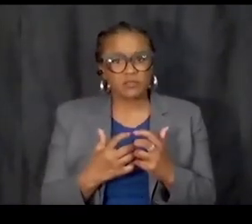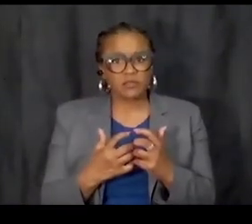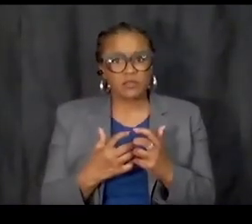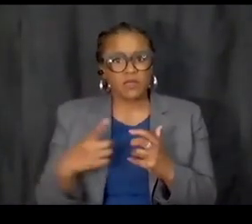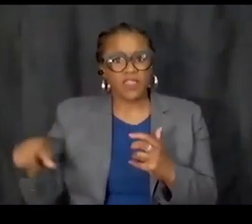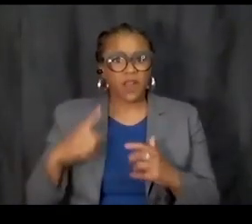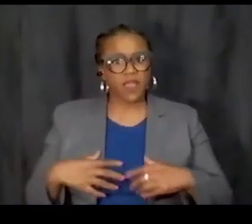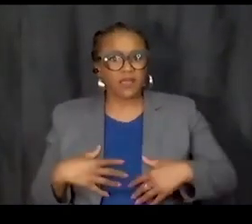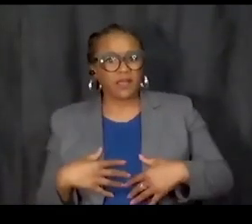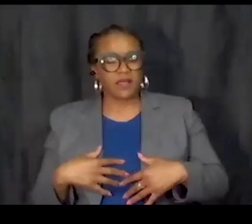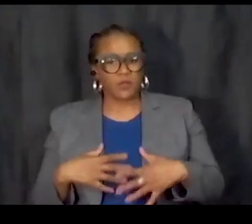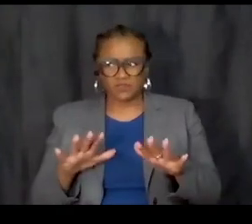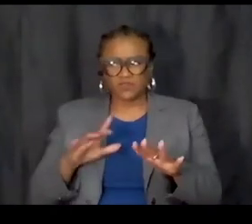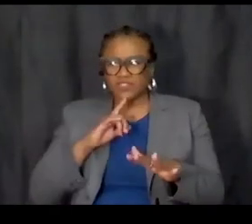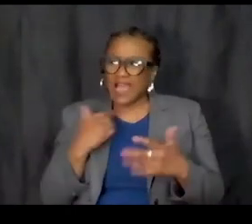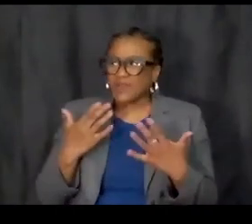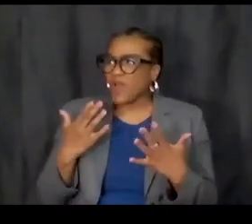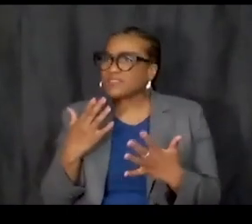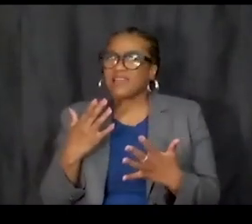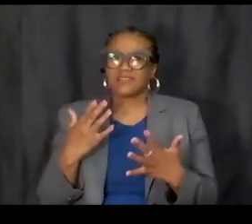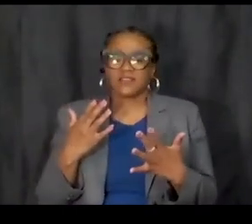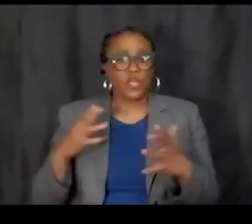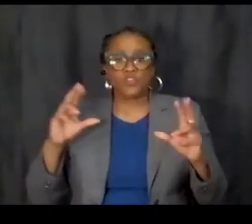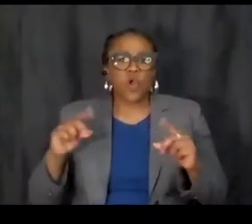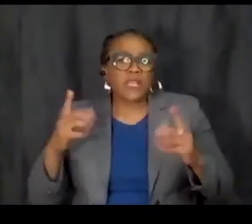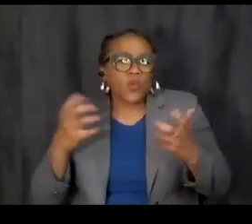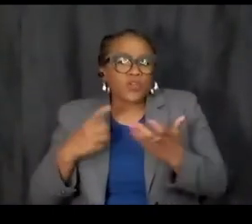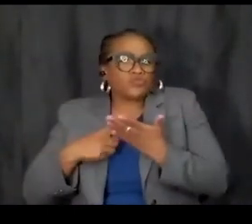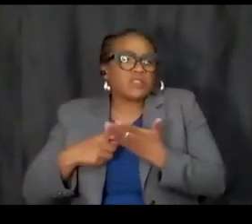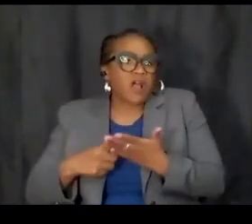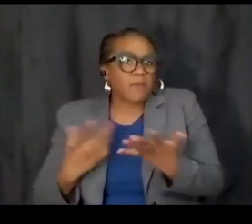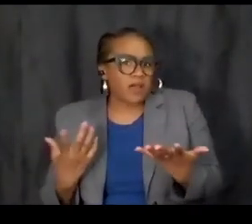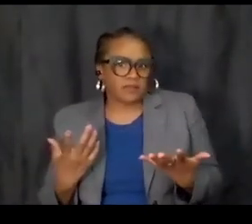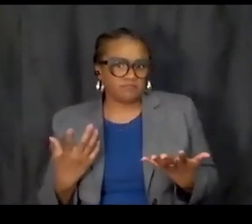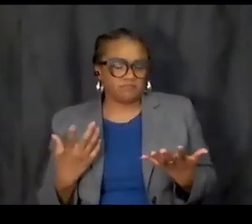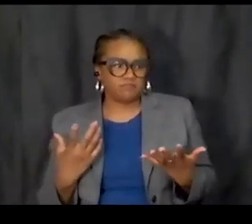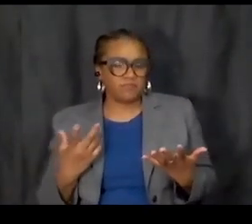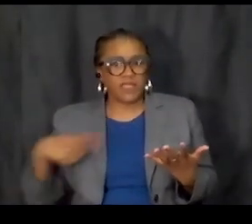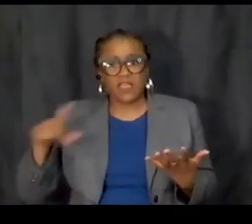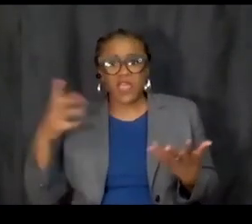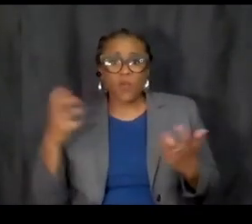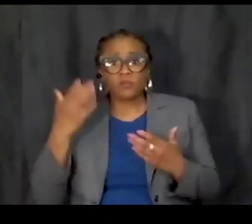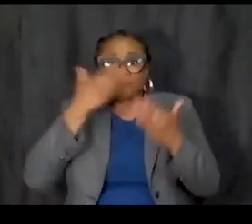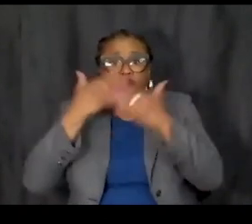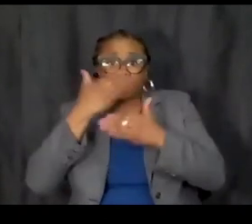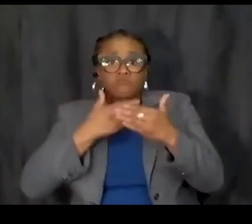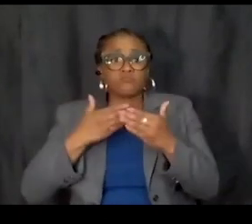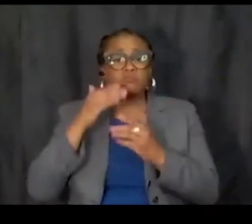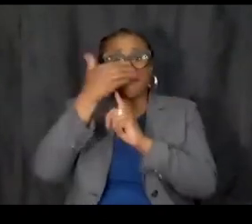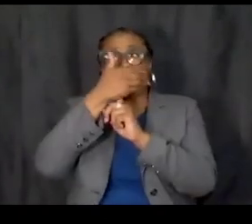it's just like nobody wants to talk about it. They want you to keep masking it. They don't really want to know about